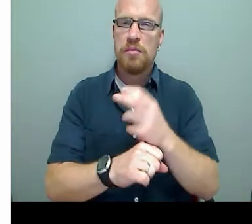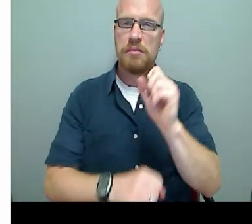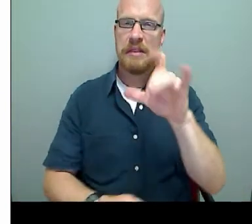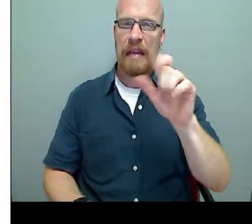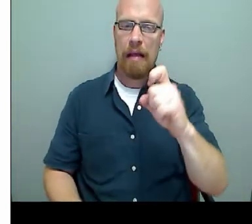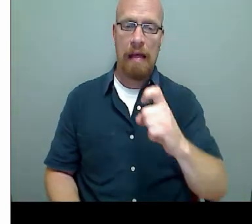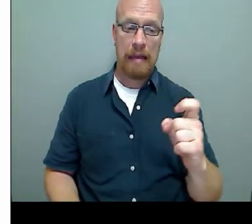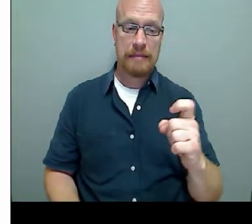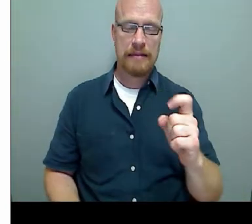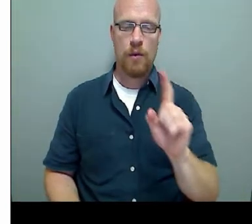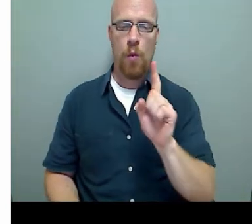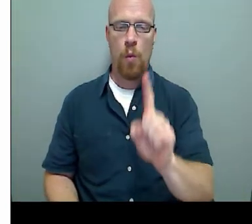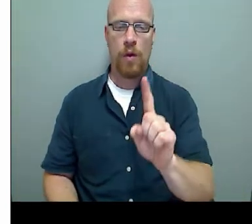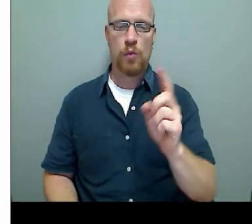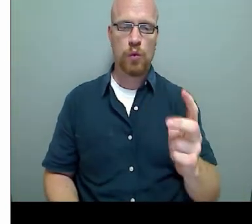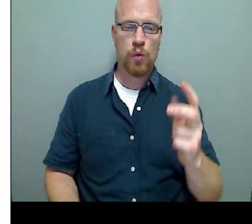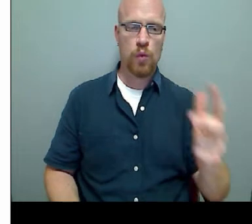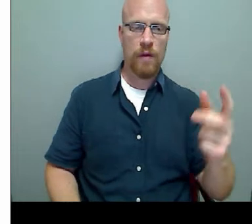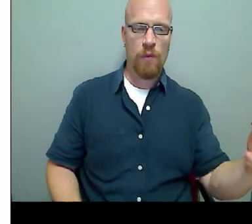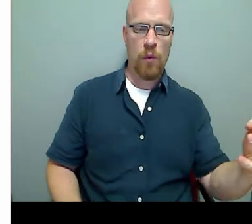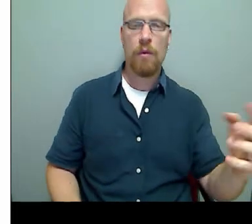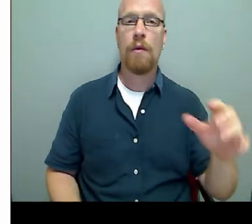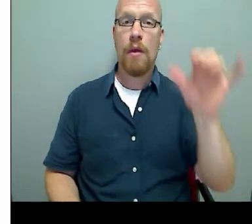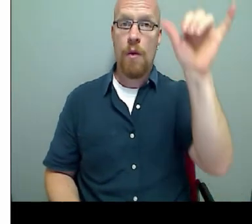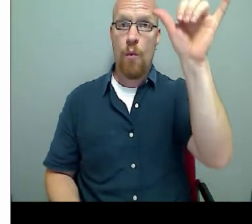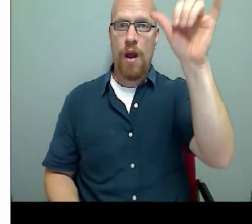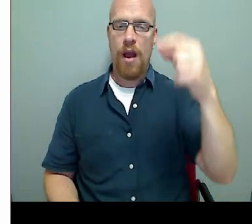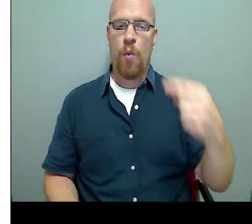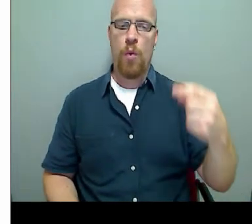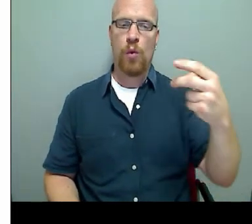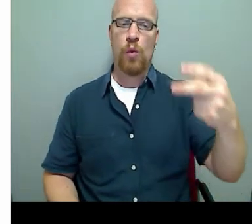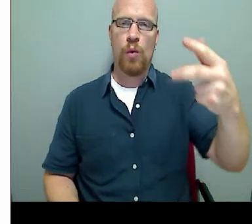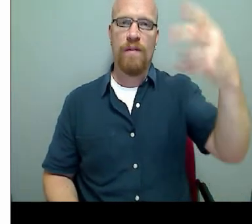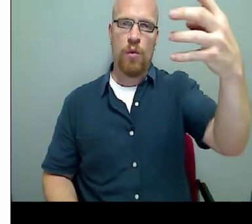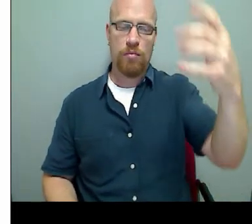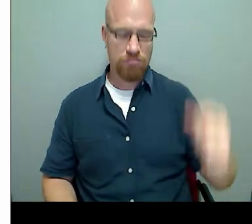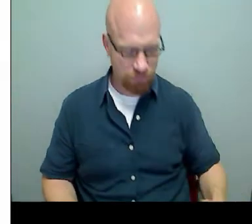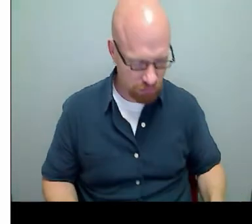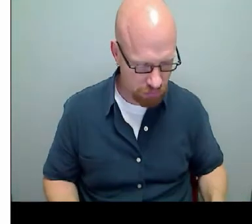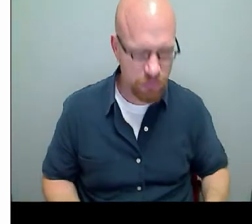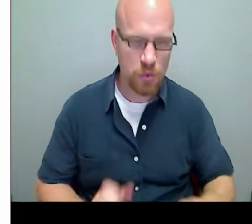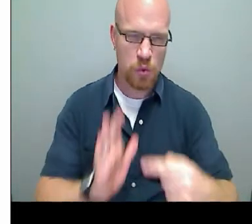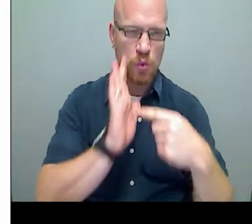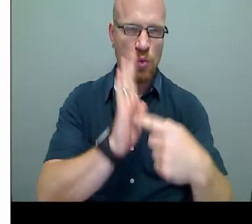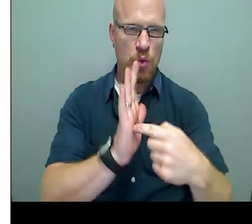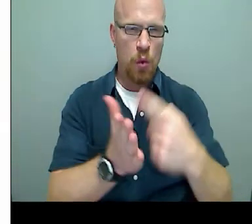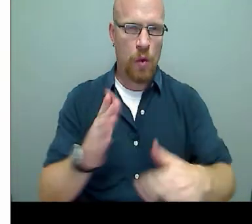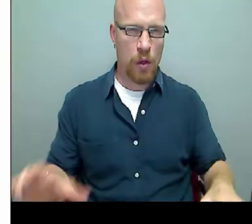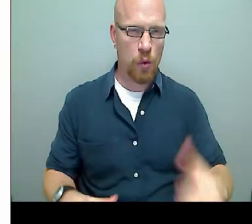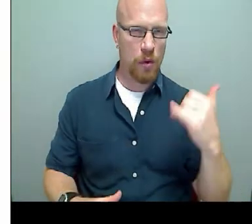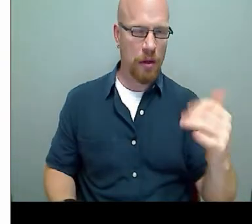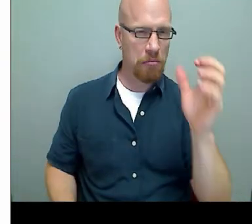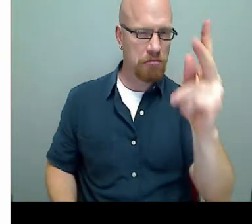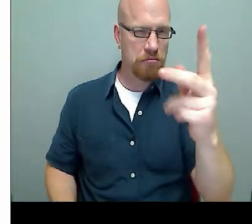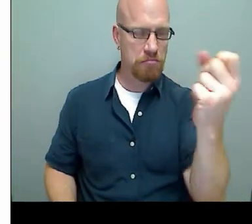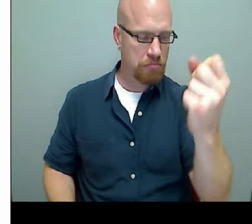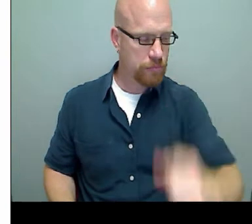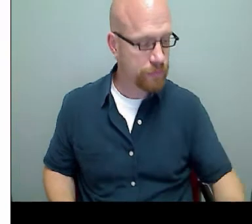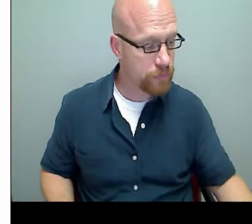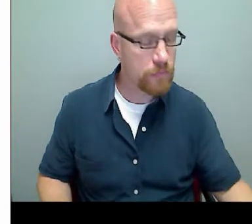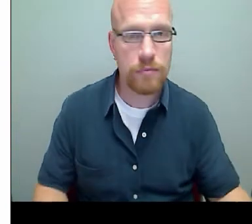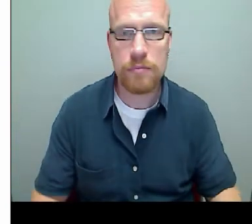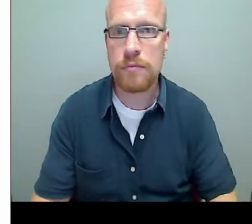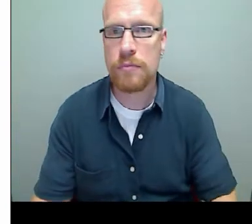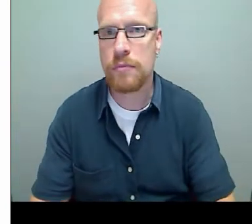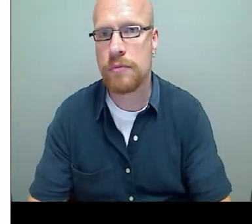For now, I'm going to use a scale of 1, 2, 3 and on the x-axis, and then